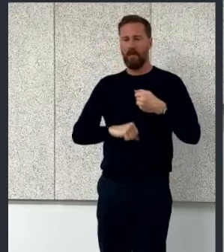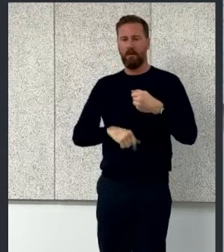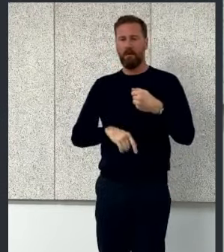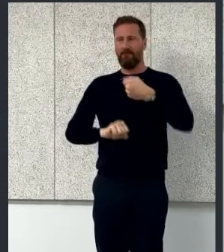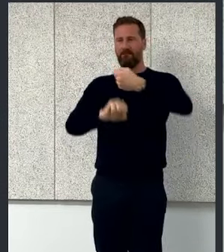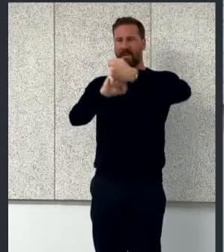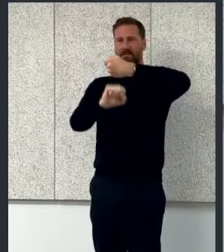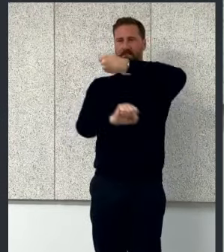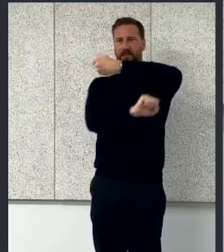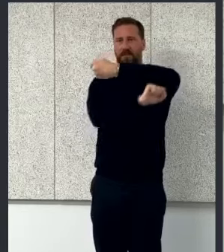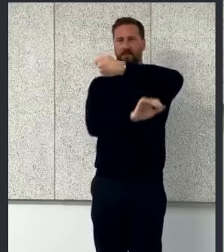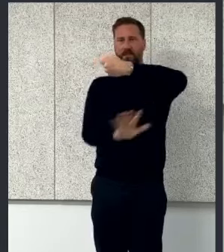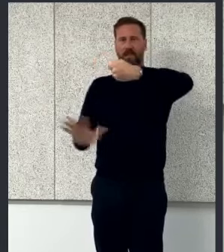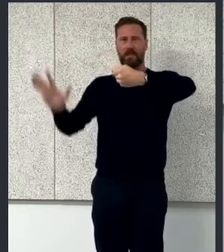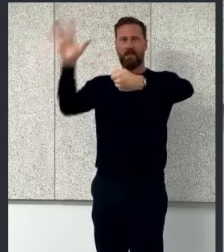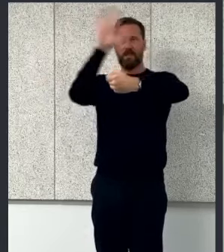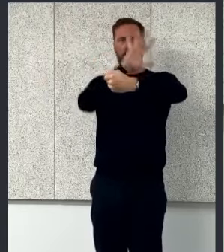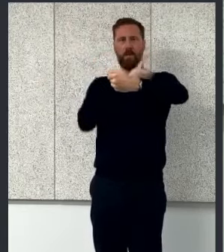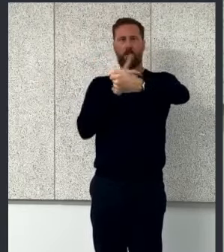human face, because